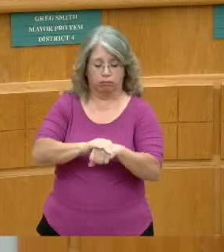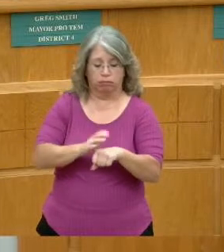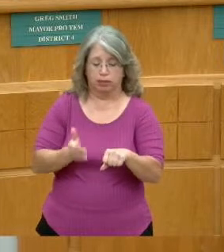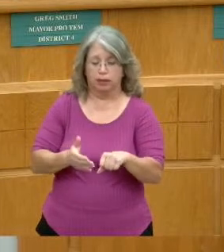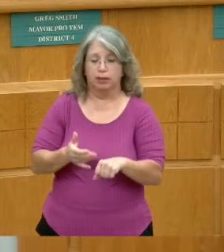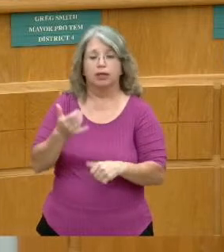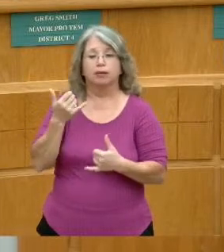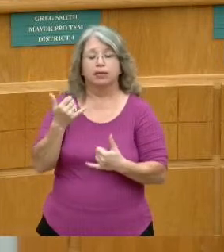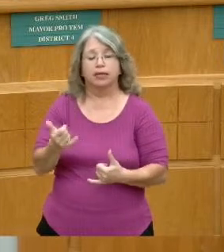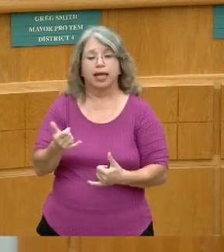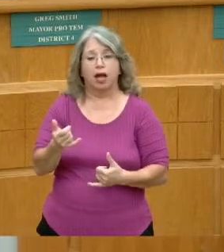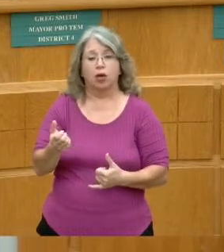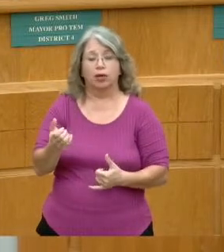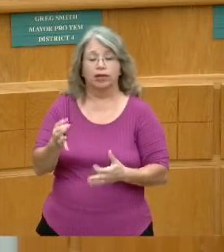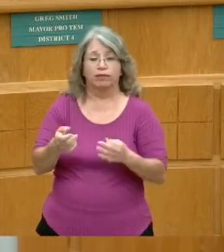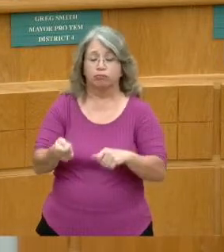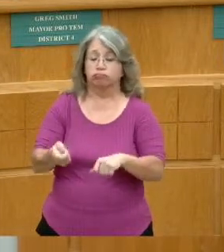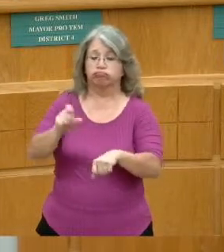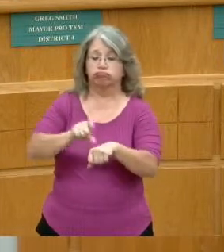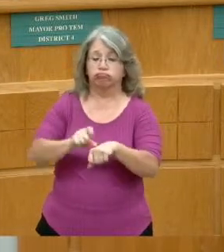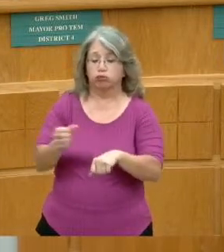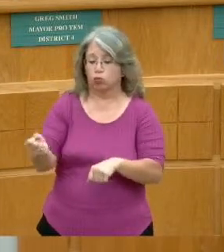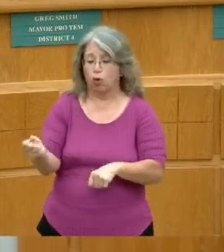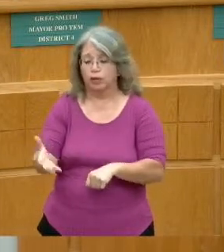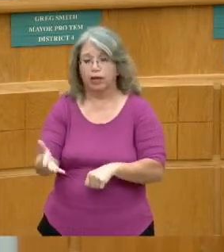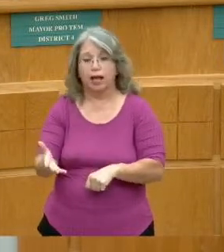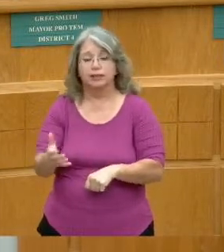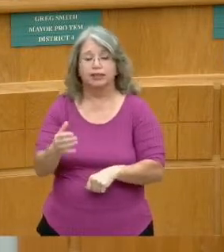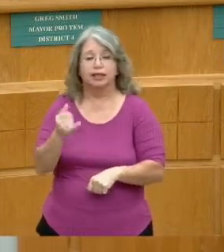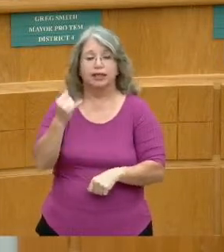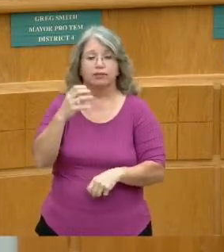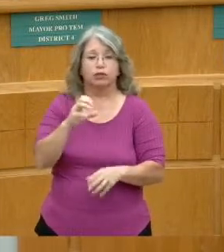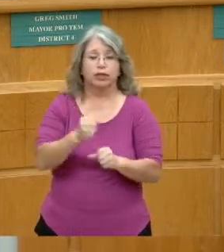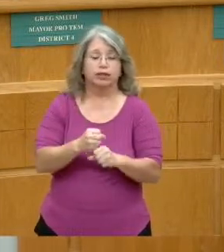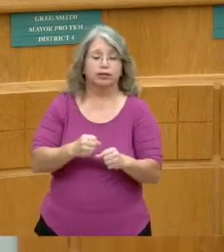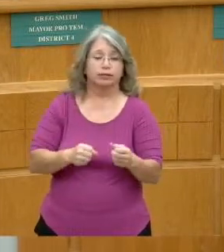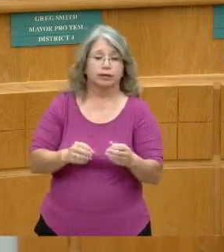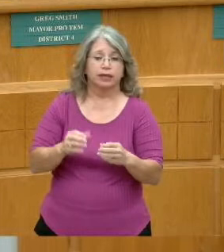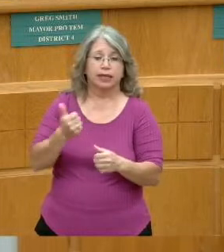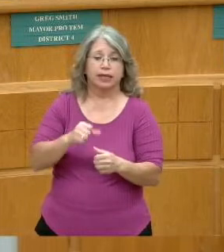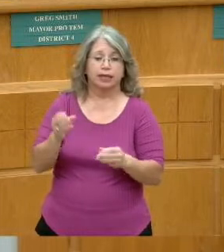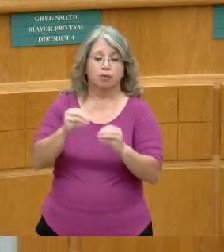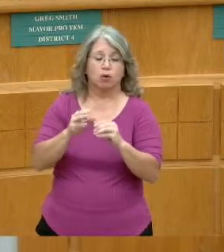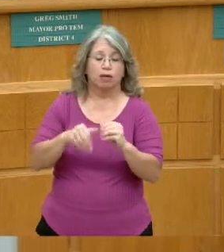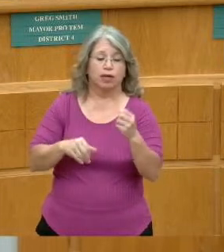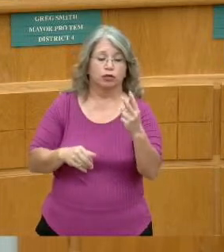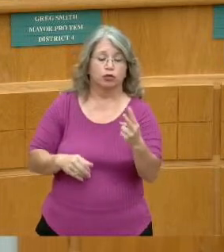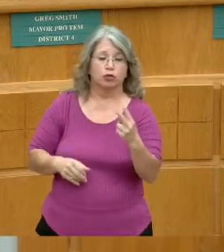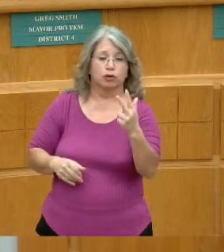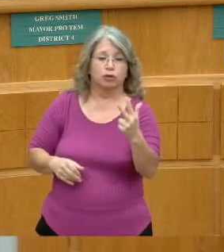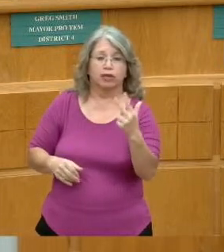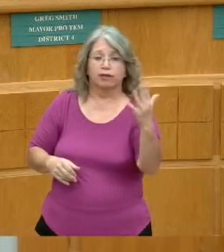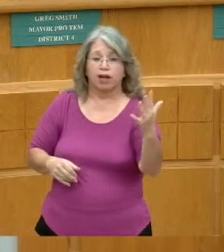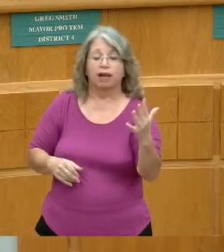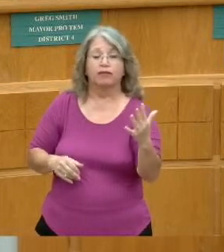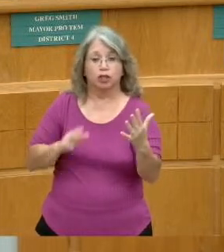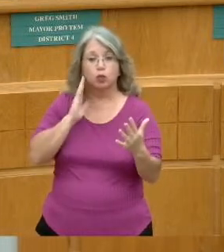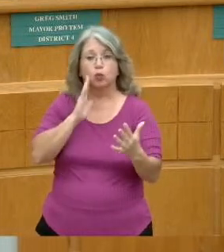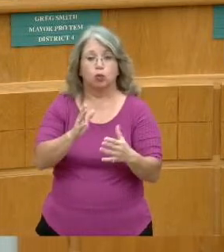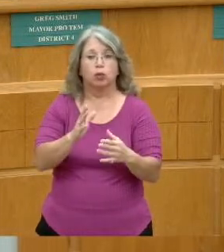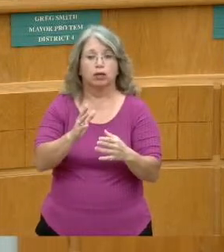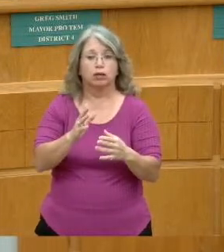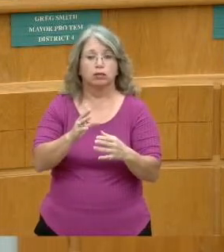3, or a 12, you're going to transmit the virus if you get infected. And that's a way of thinking about